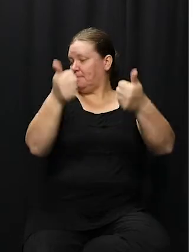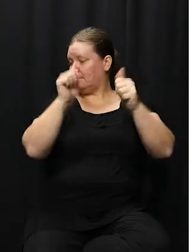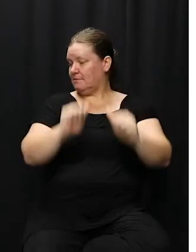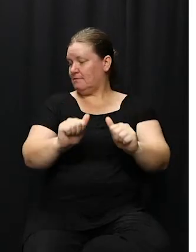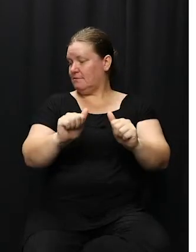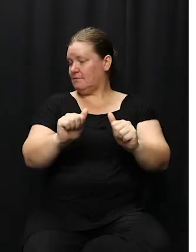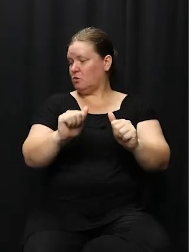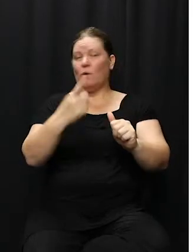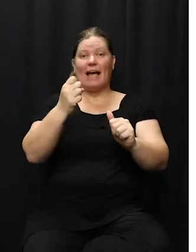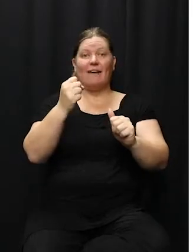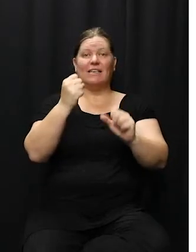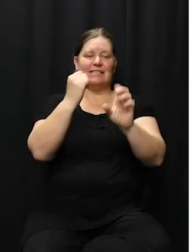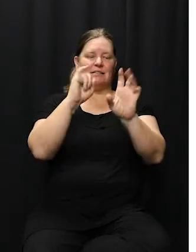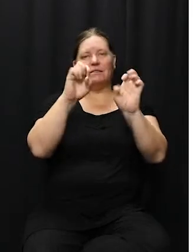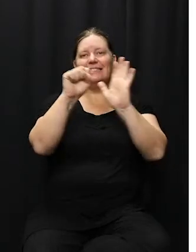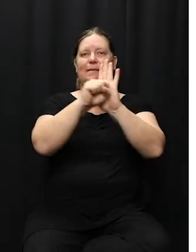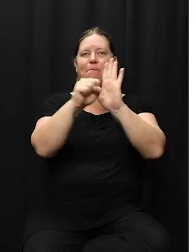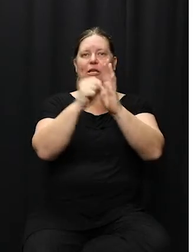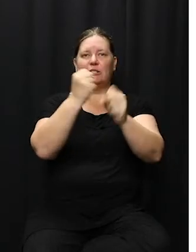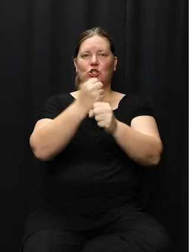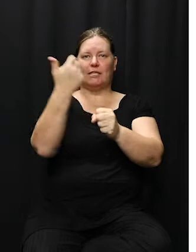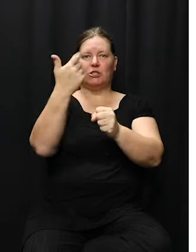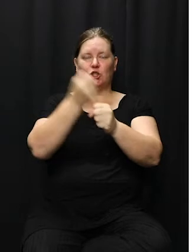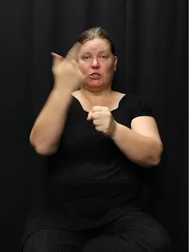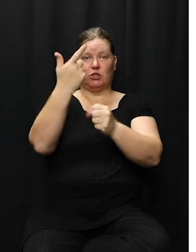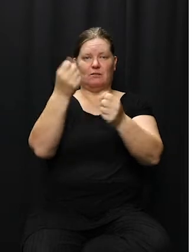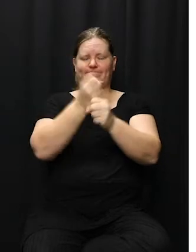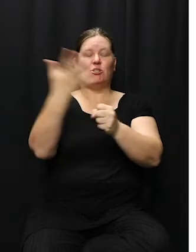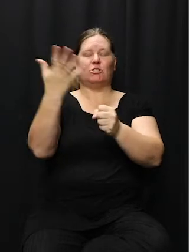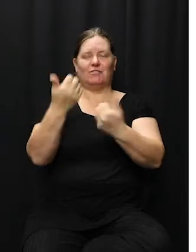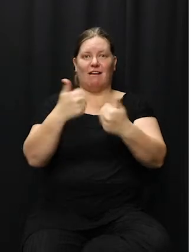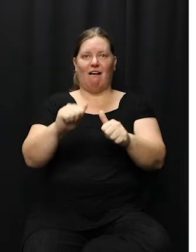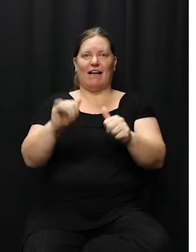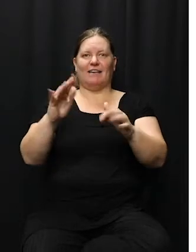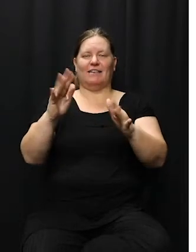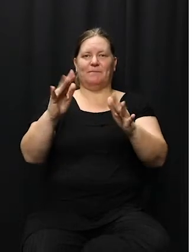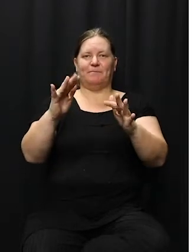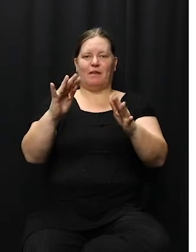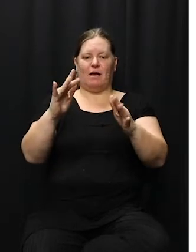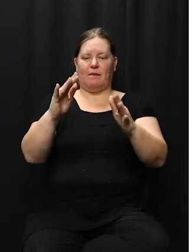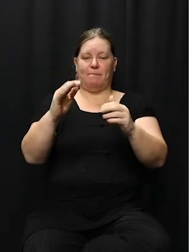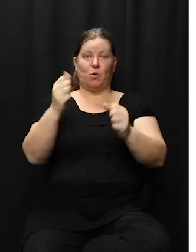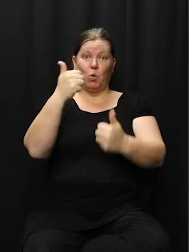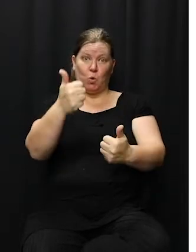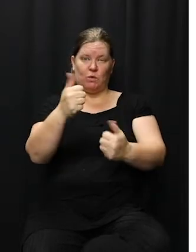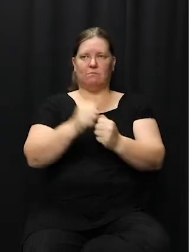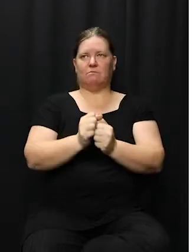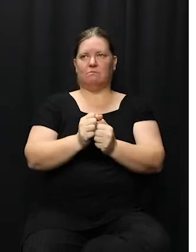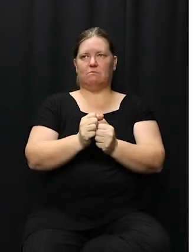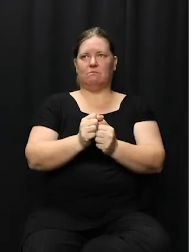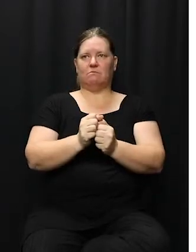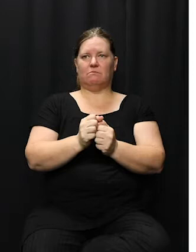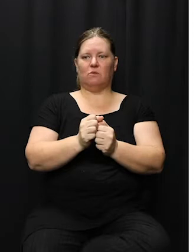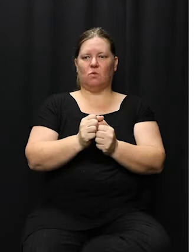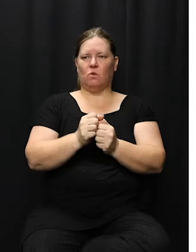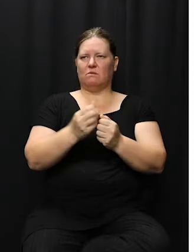Then we have symbolic gestures, things like good, or, oh,